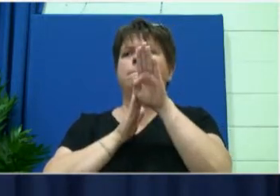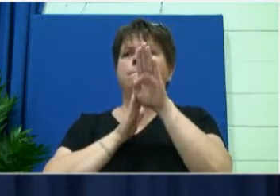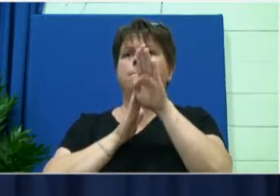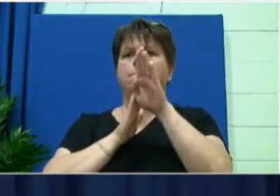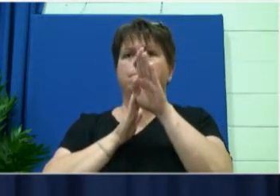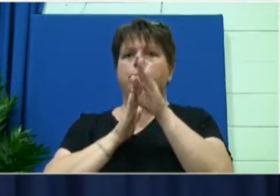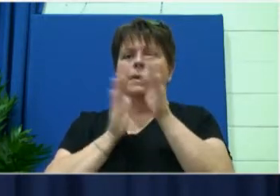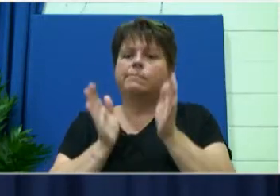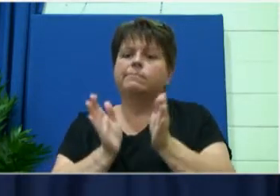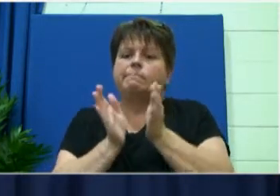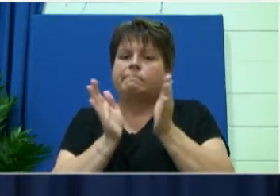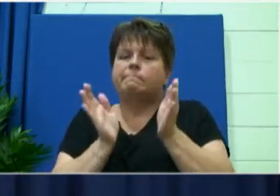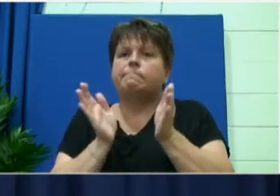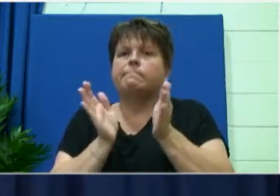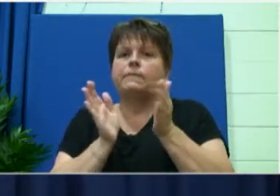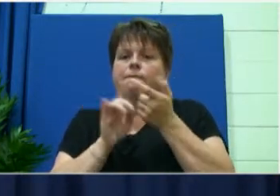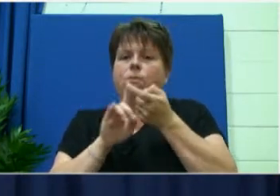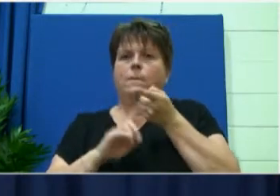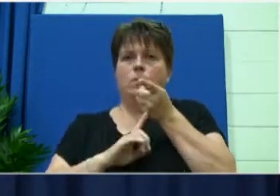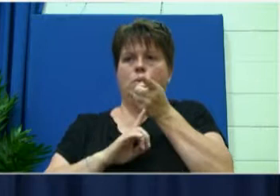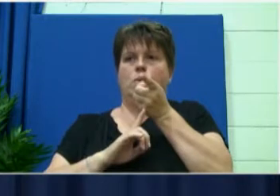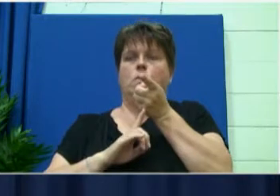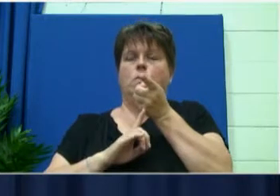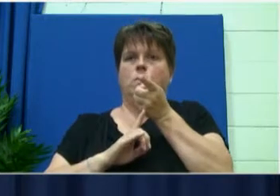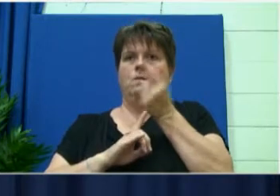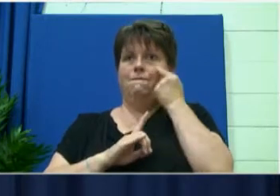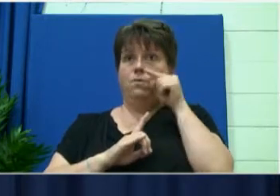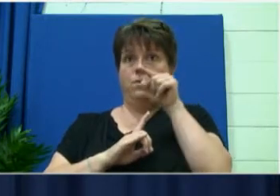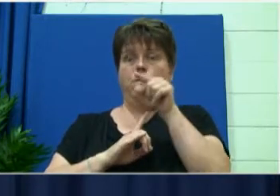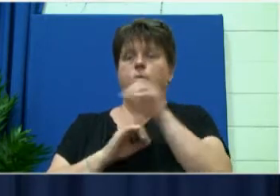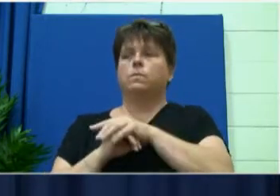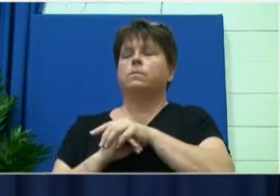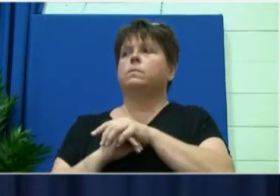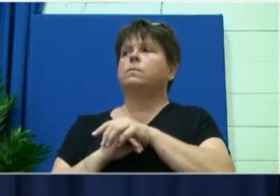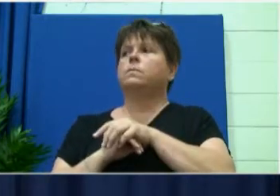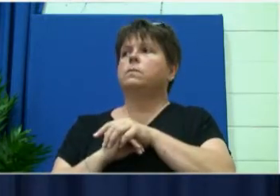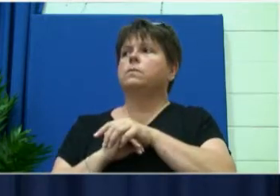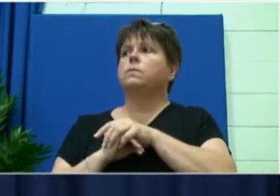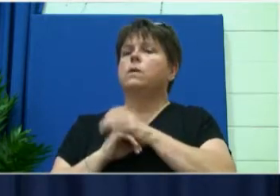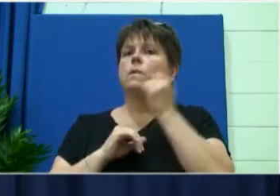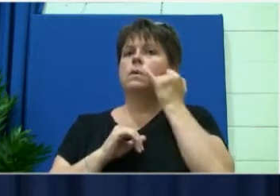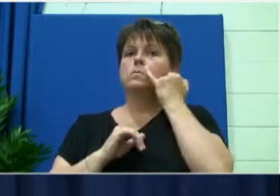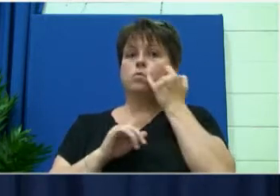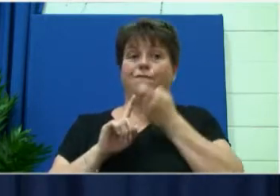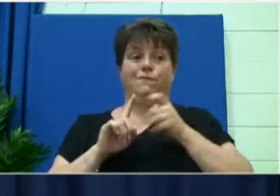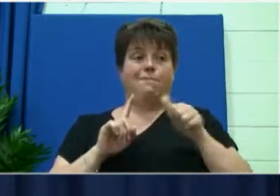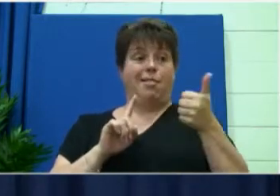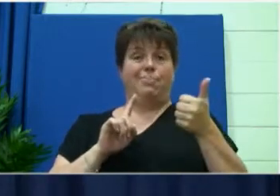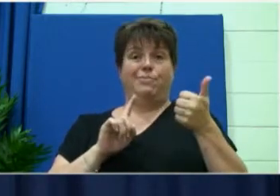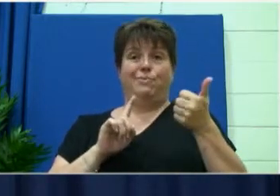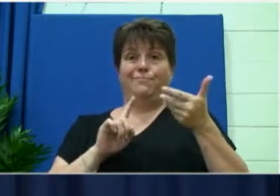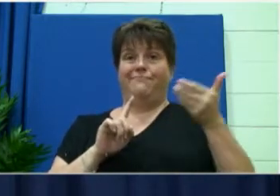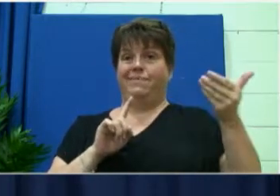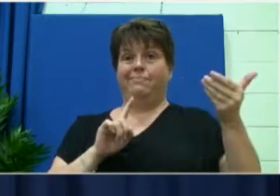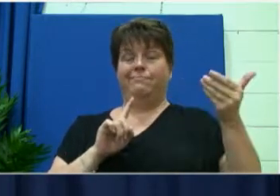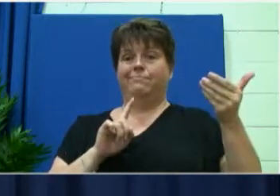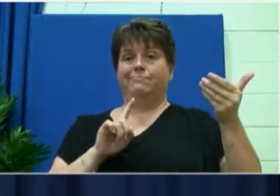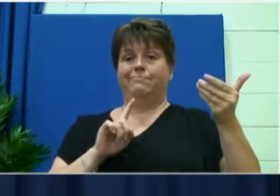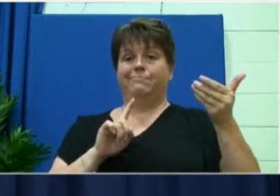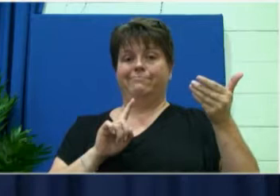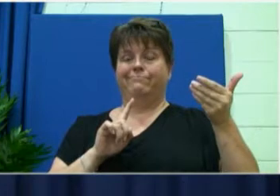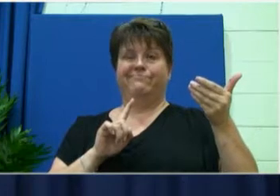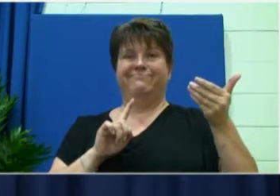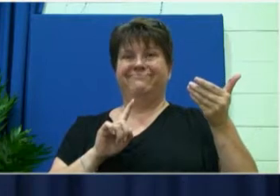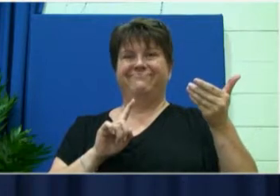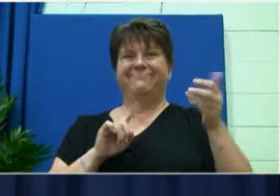and nurtured by you for you. If it comes from anywhere else, you will be